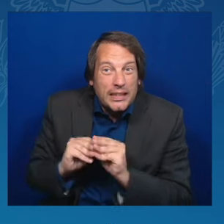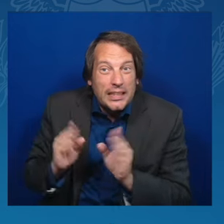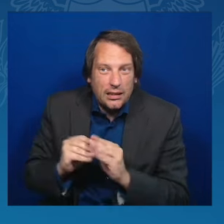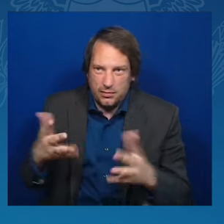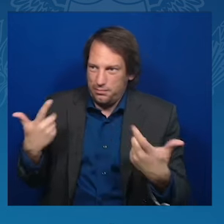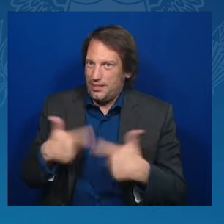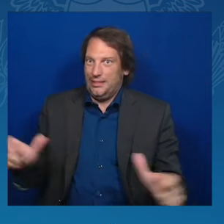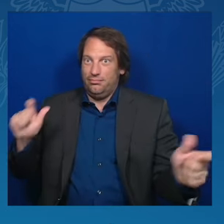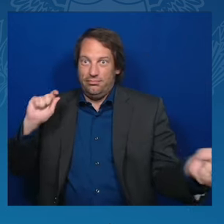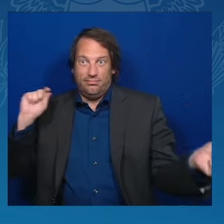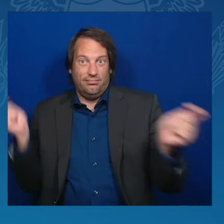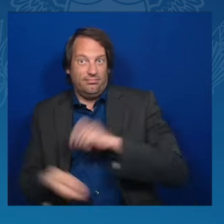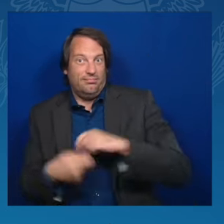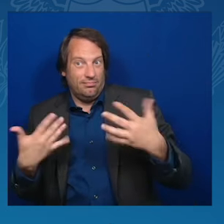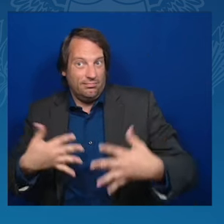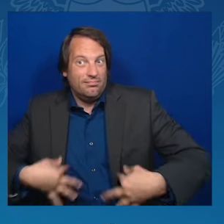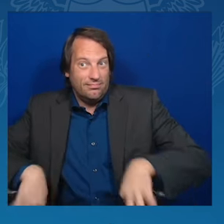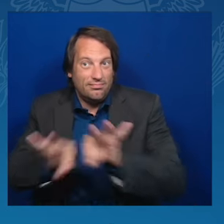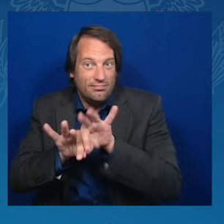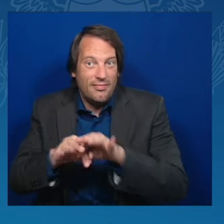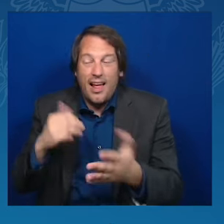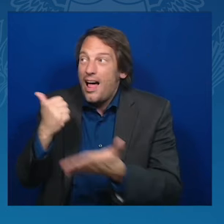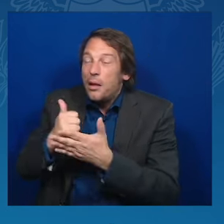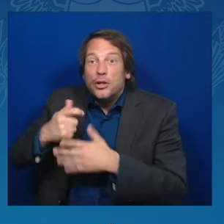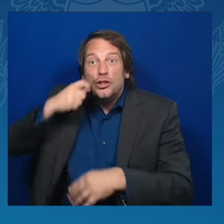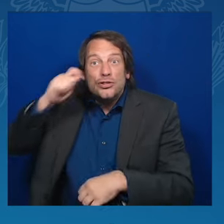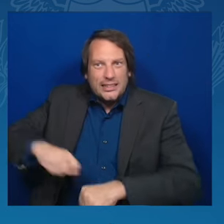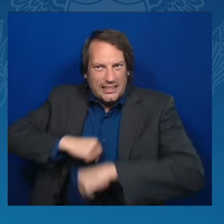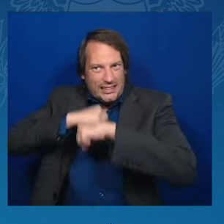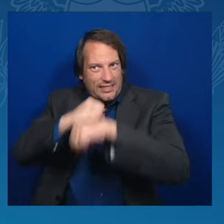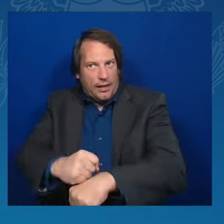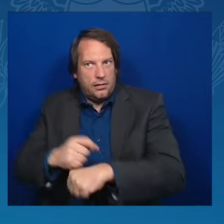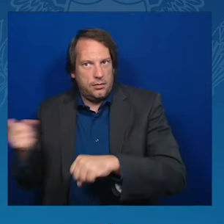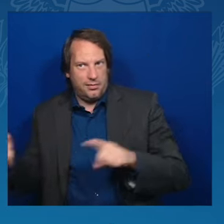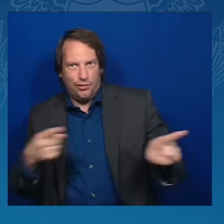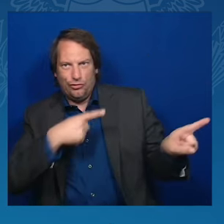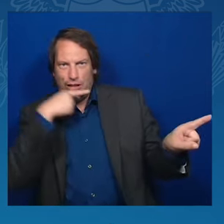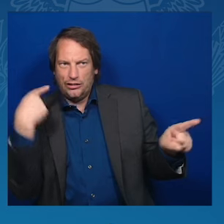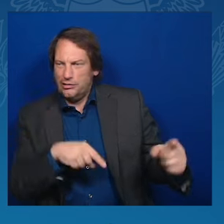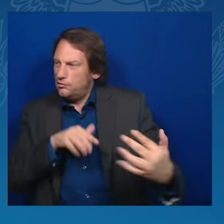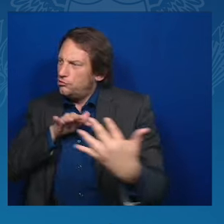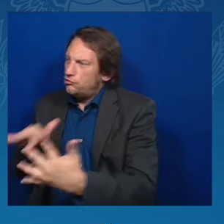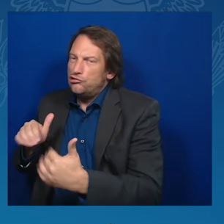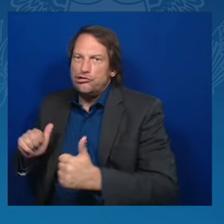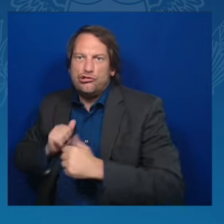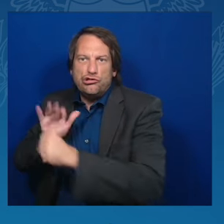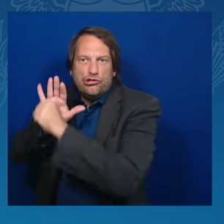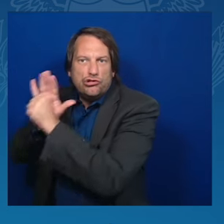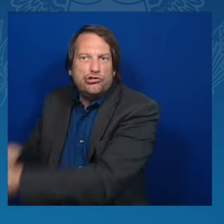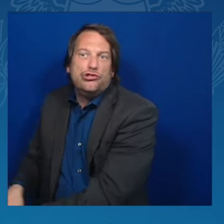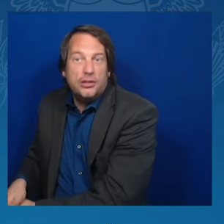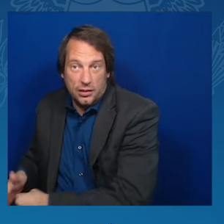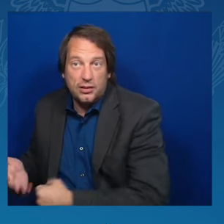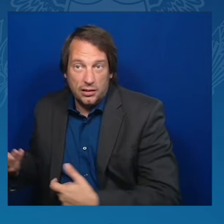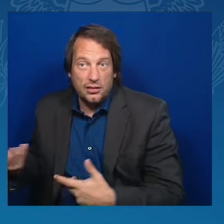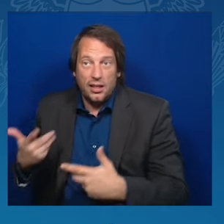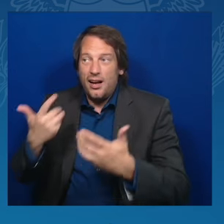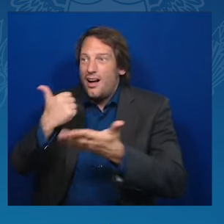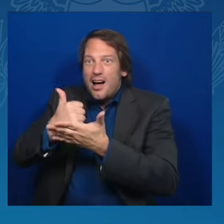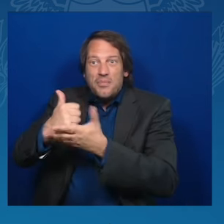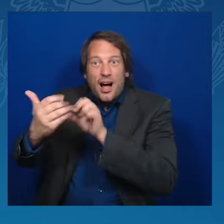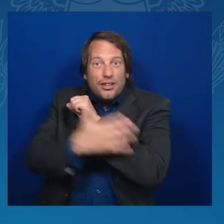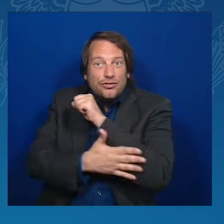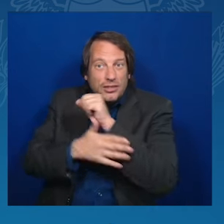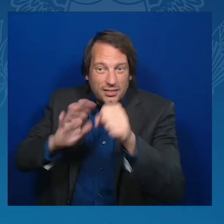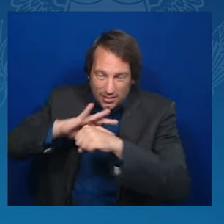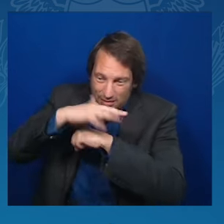aggression to helping countries around the world build infrastructure vital to expanding opportunity. We're standing side by